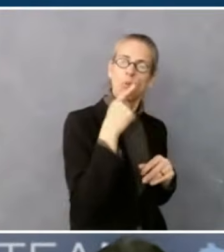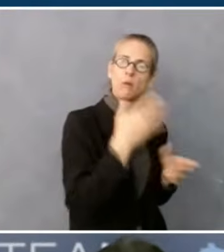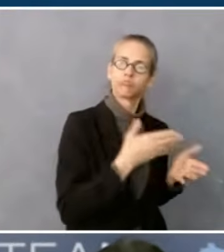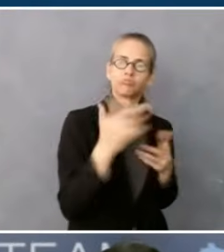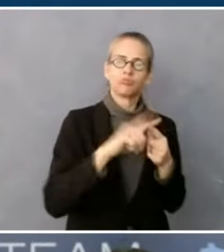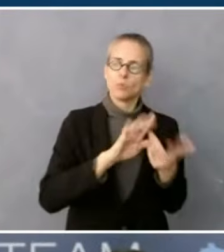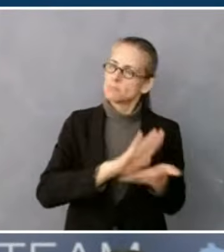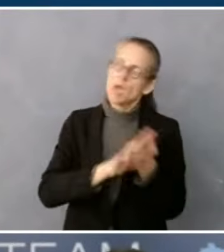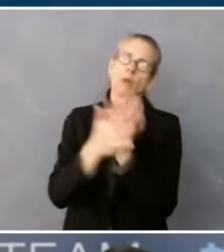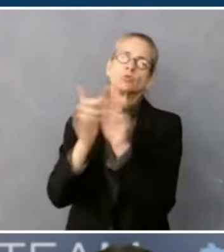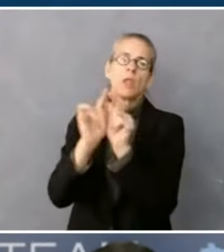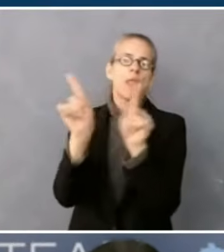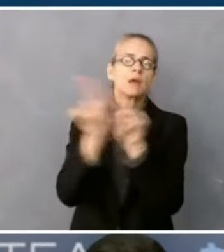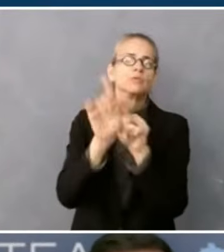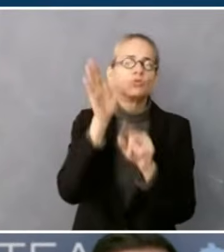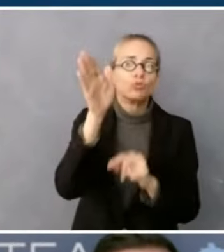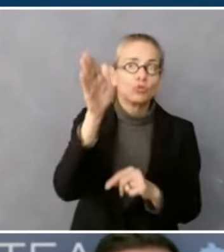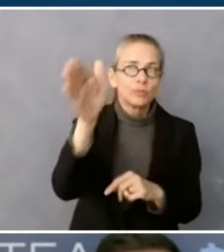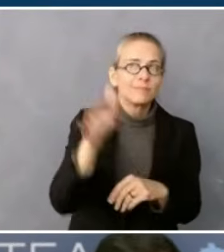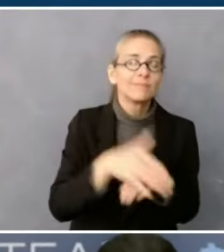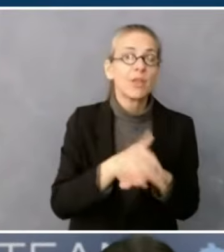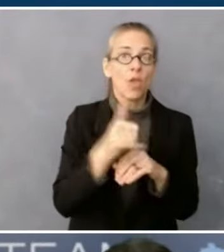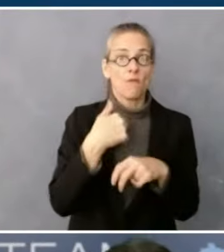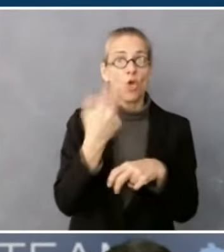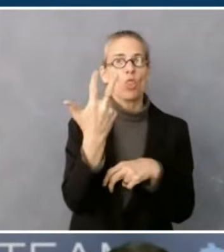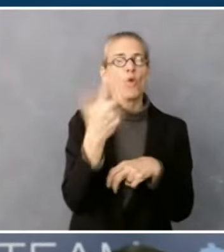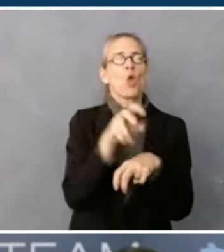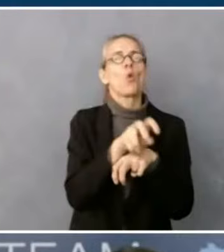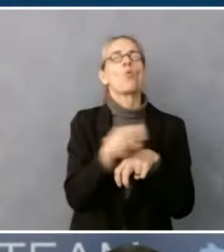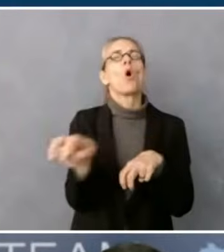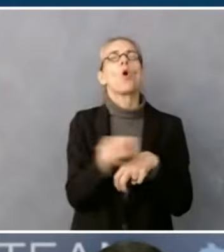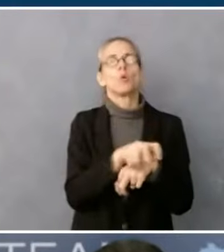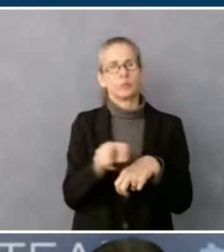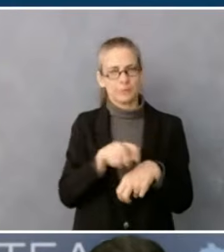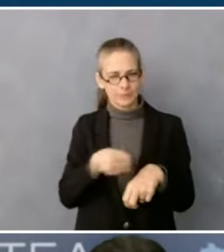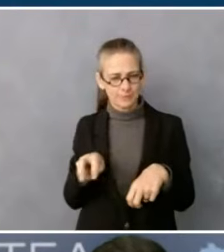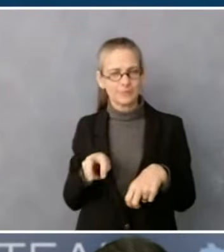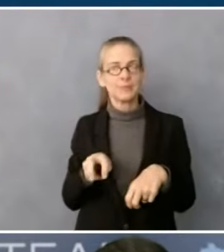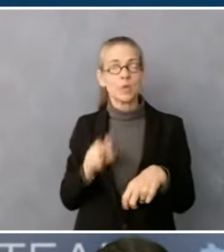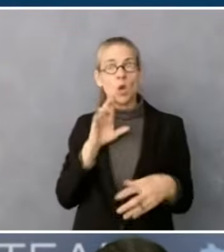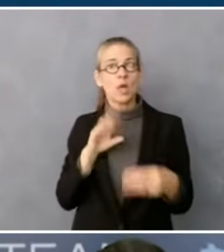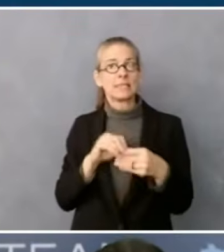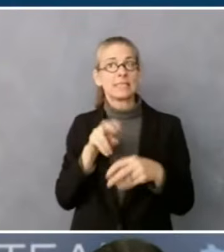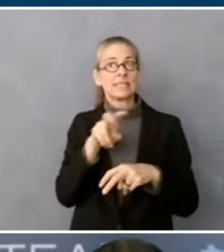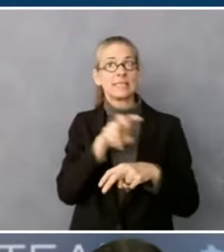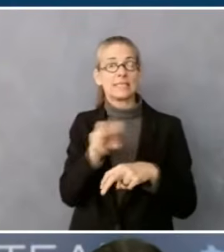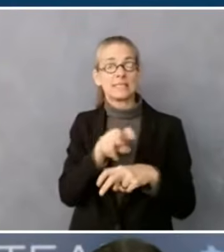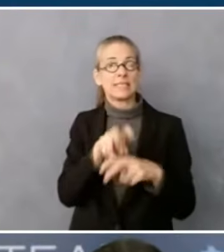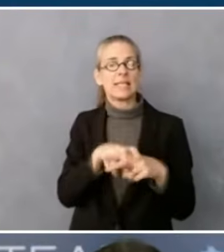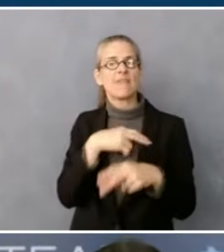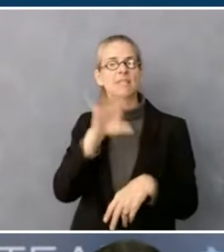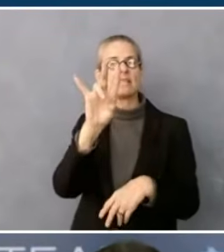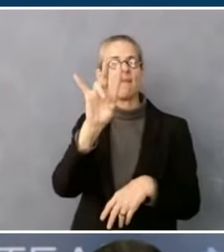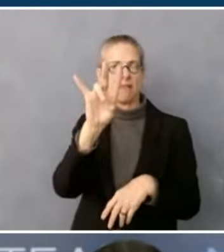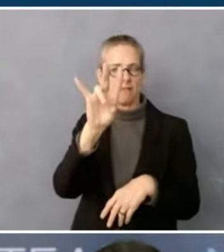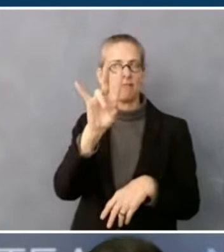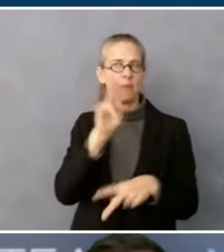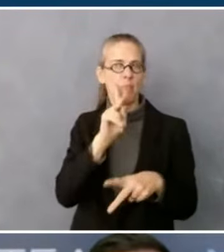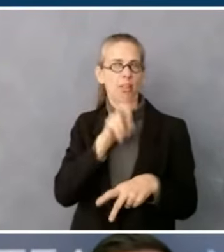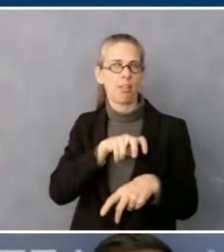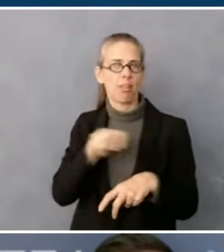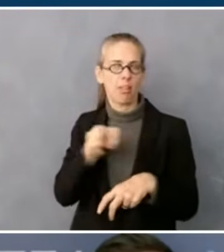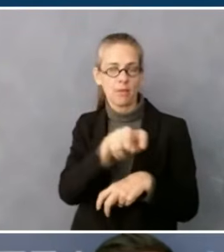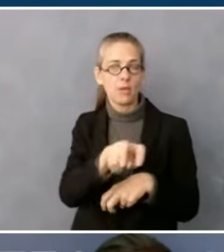out. The 3 rows means it seats 7, and depending on options, it's expected to have a driving range of up to